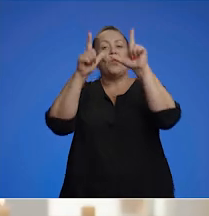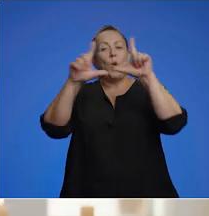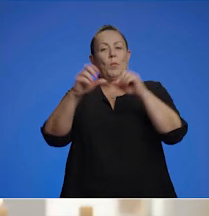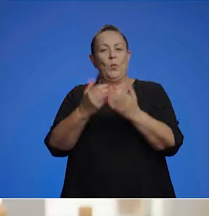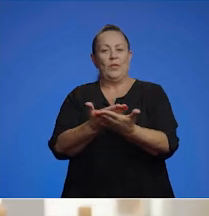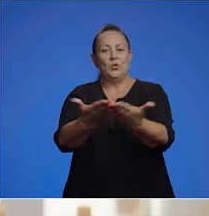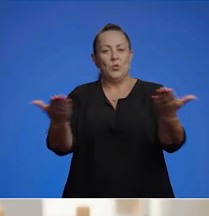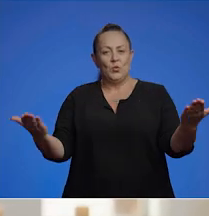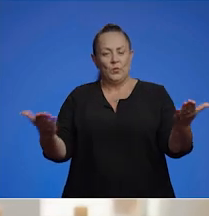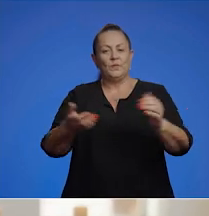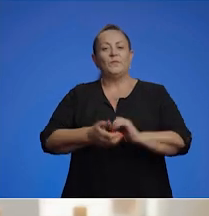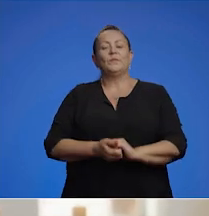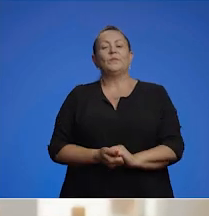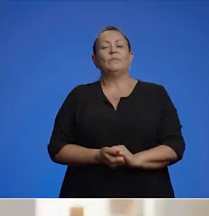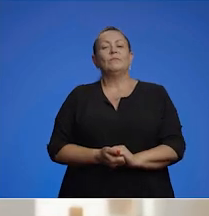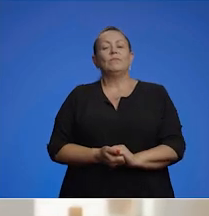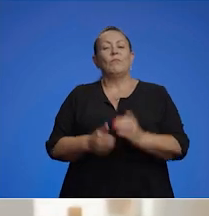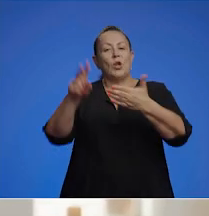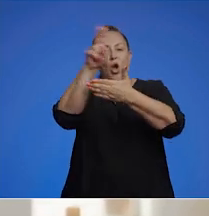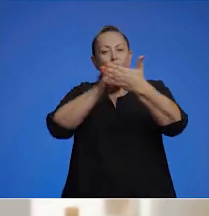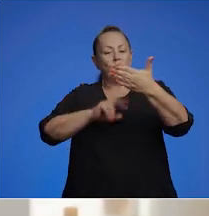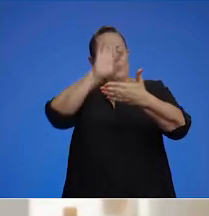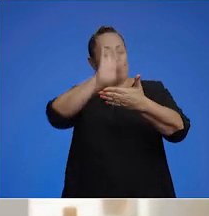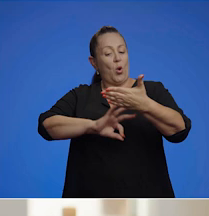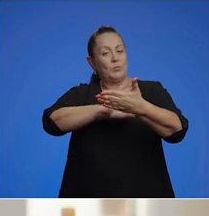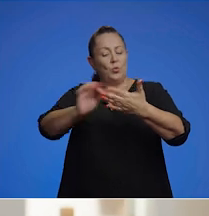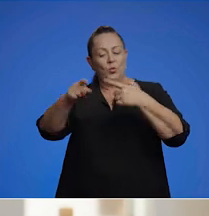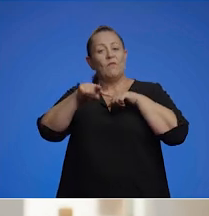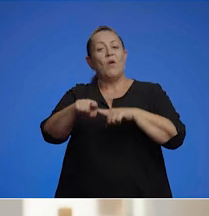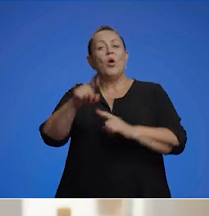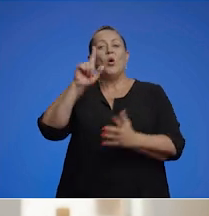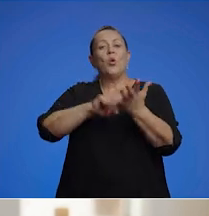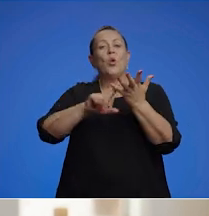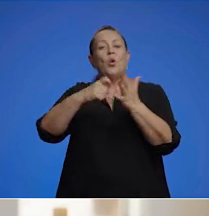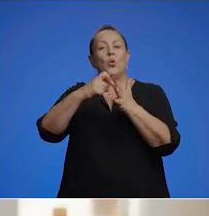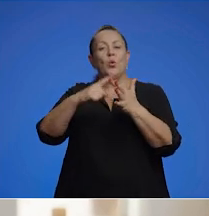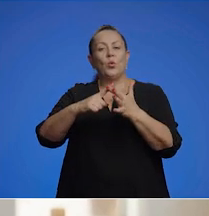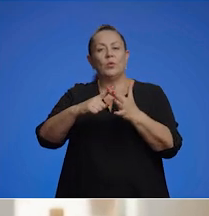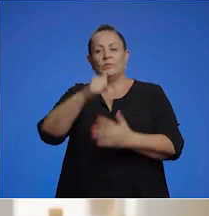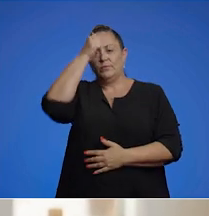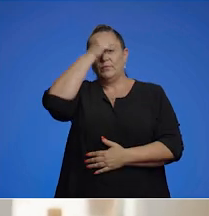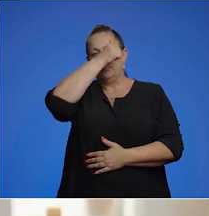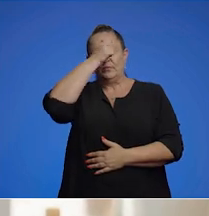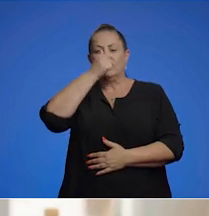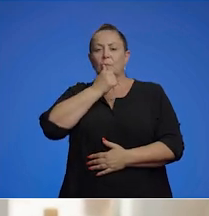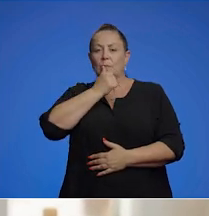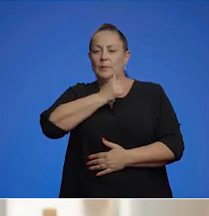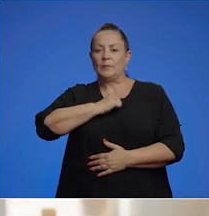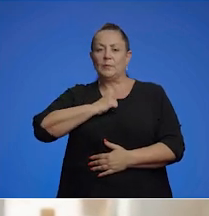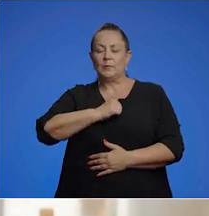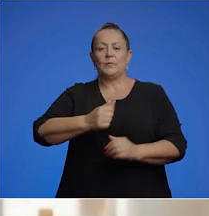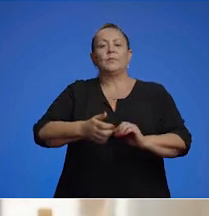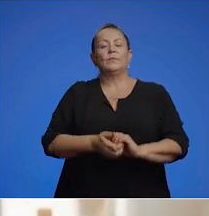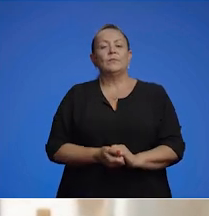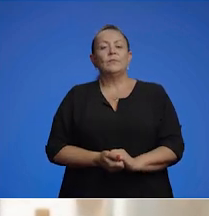The Lord be with you. And with your spirit. A reading from the Holy Gospel according to Luke. Glory to you, O Lord.